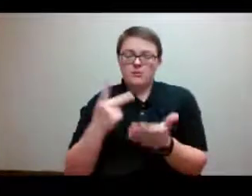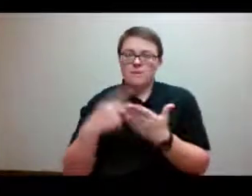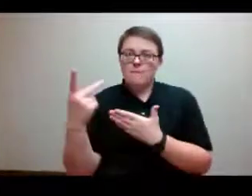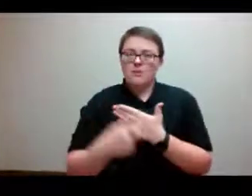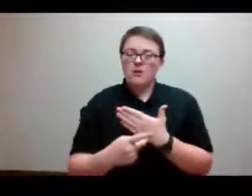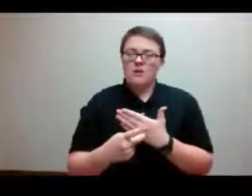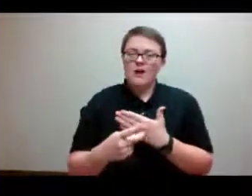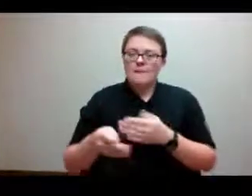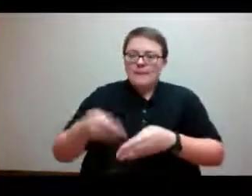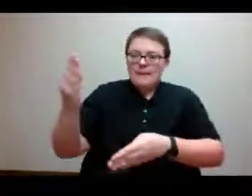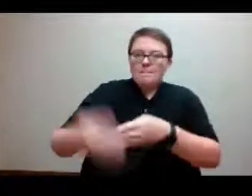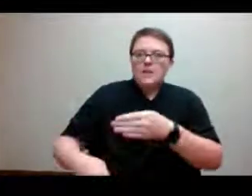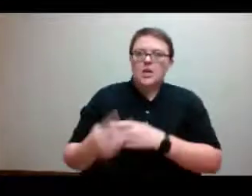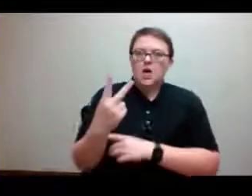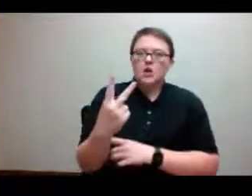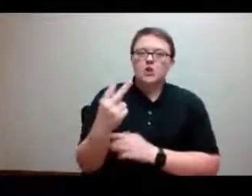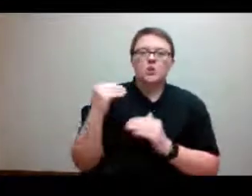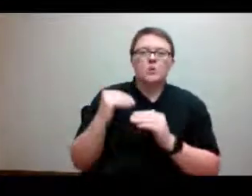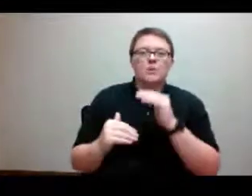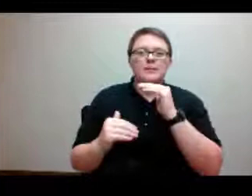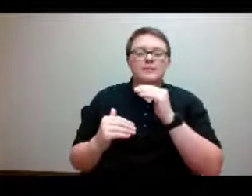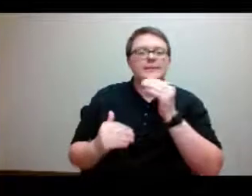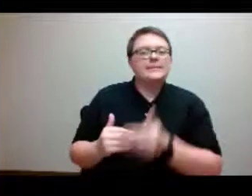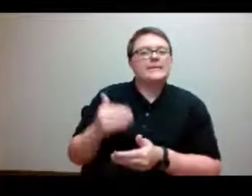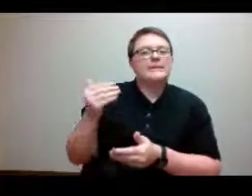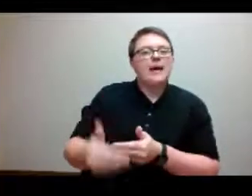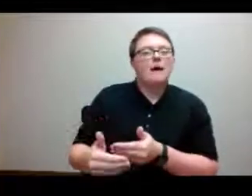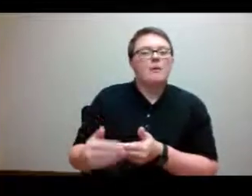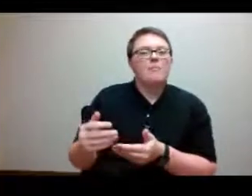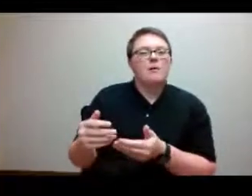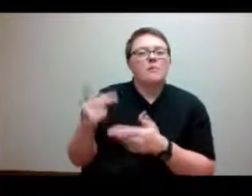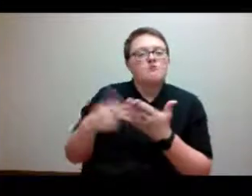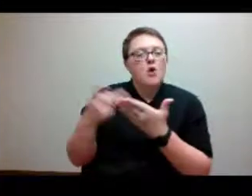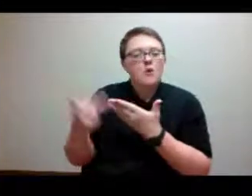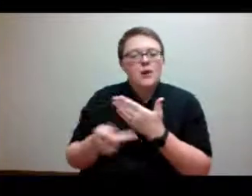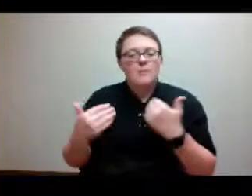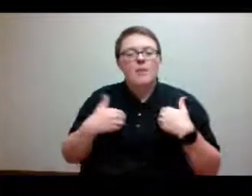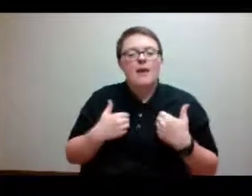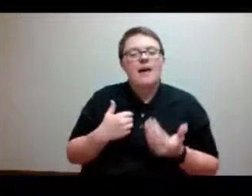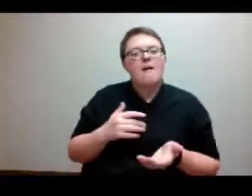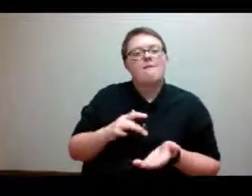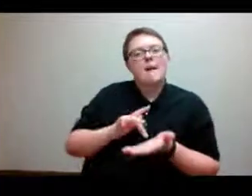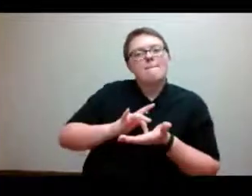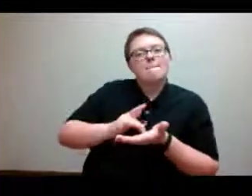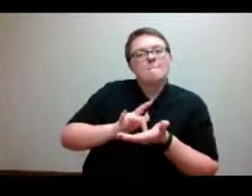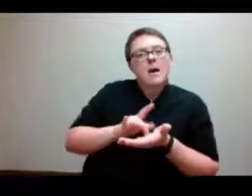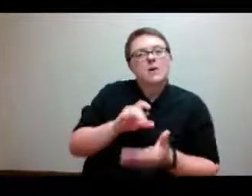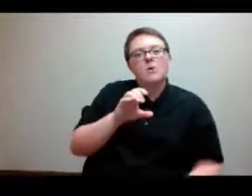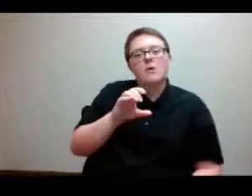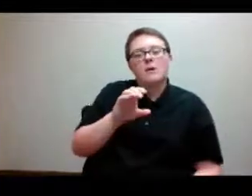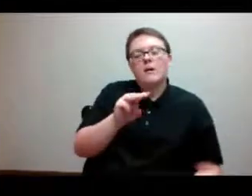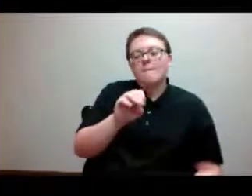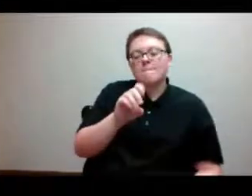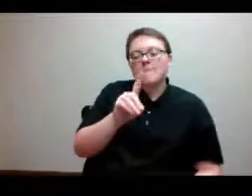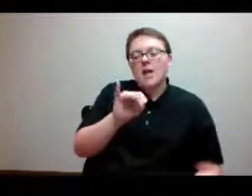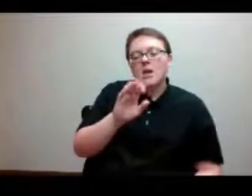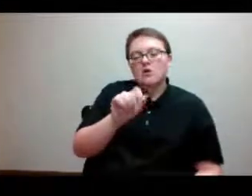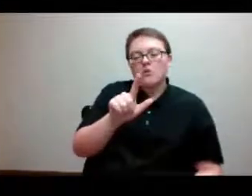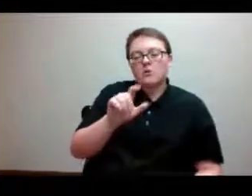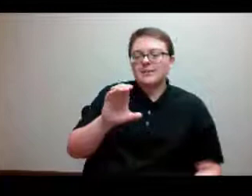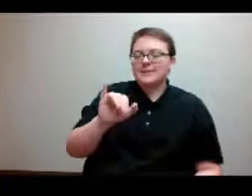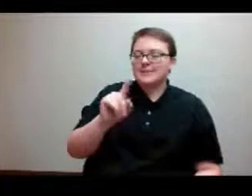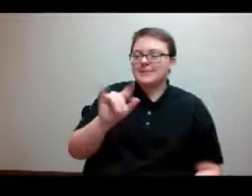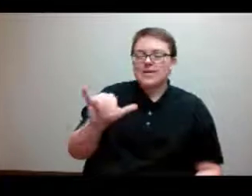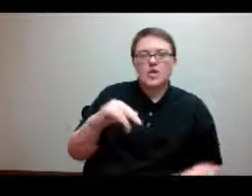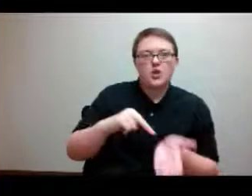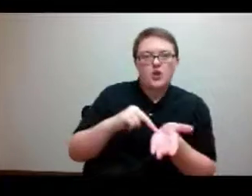where we have their Medical City's nurses are employed at Medical City, and they get a lot of